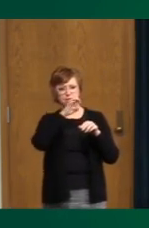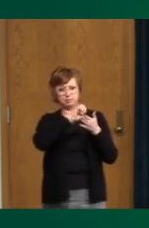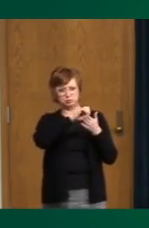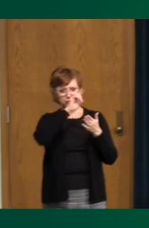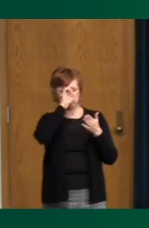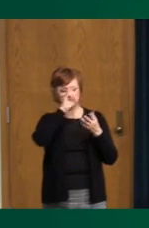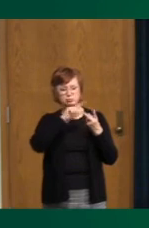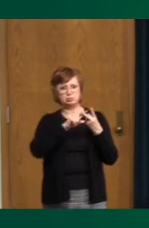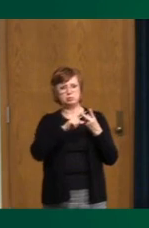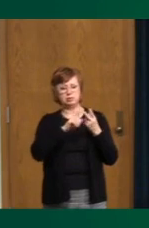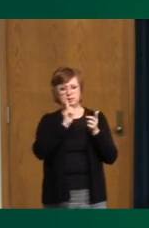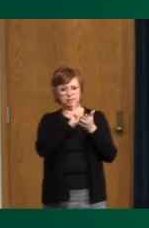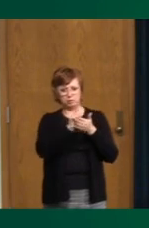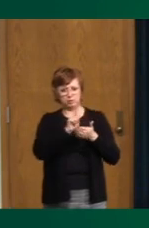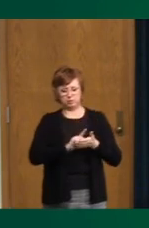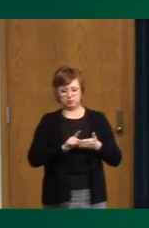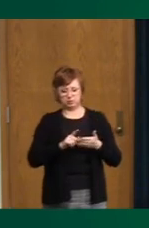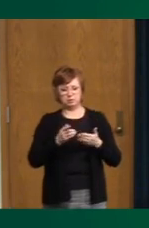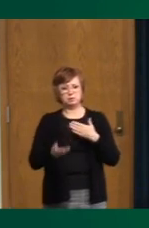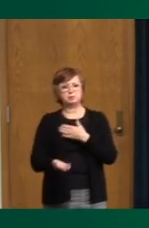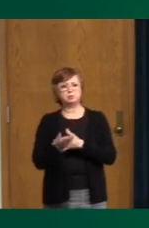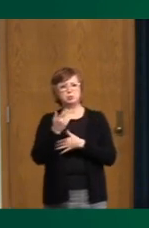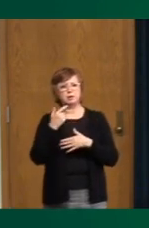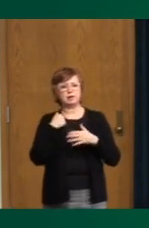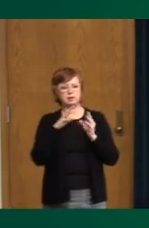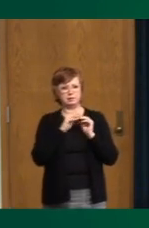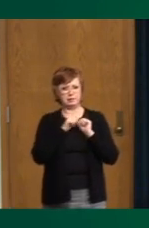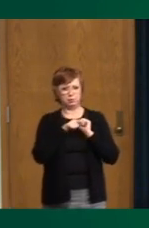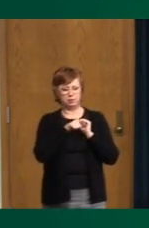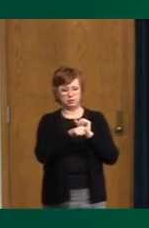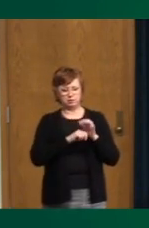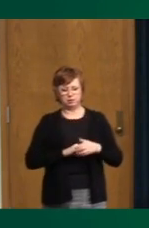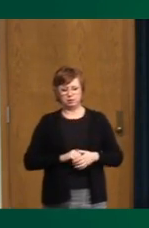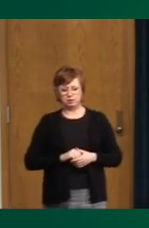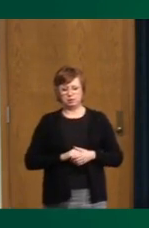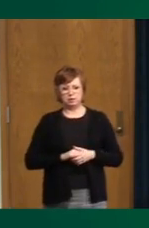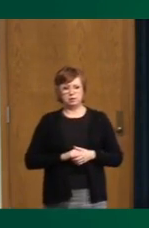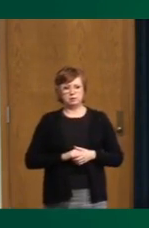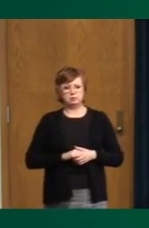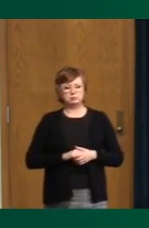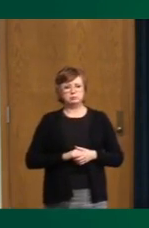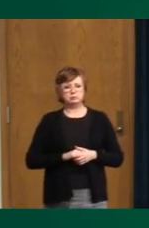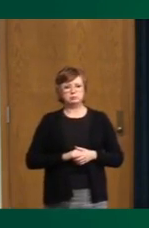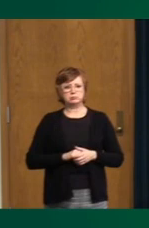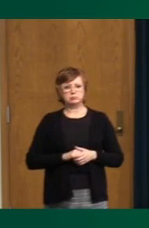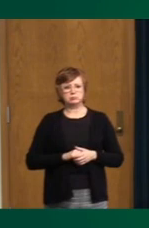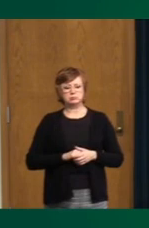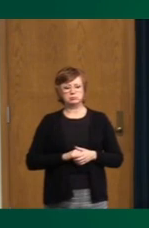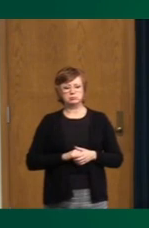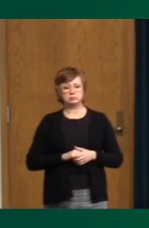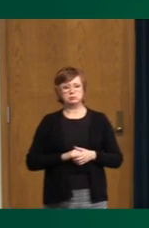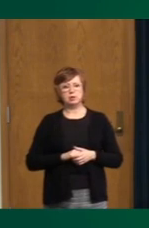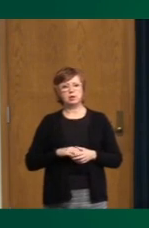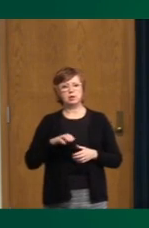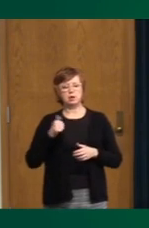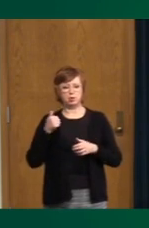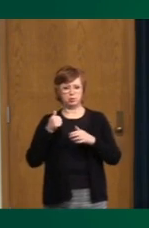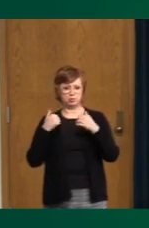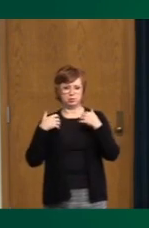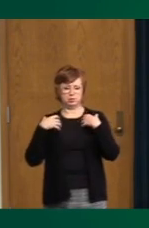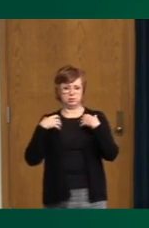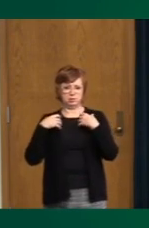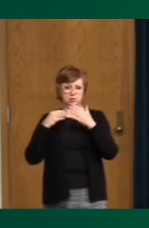Our last weekly meeting was today. And my medical health officer colleagues also connect locally on a regular